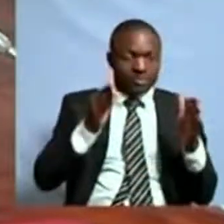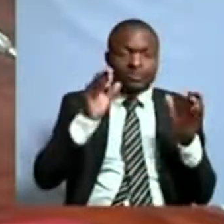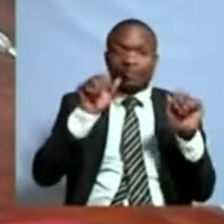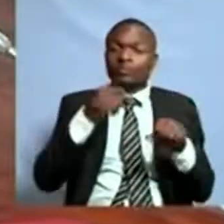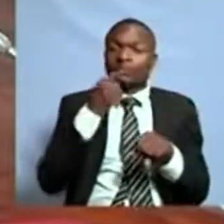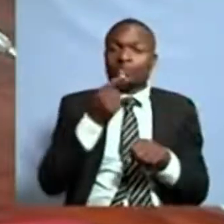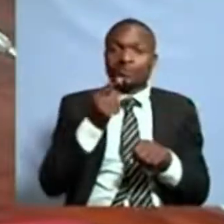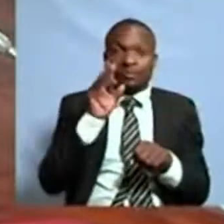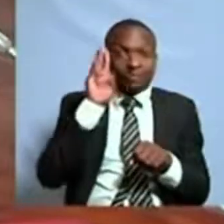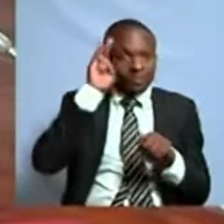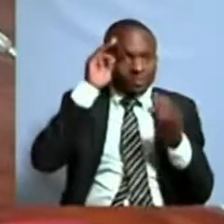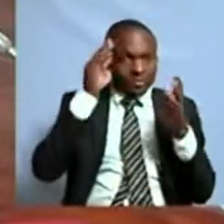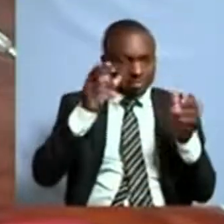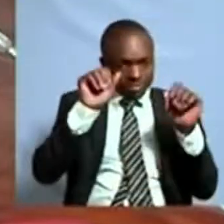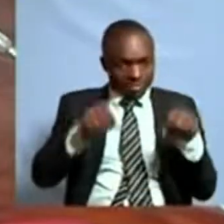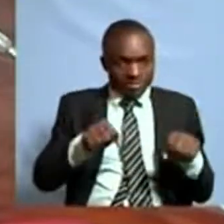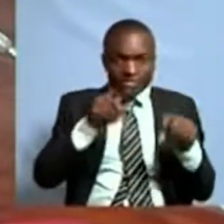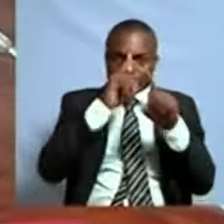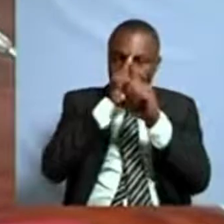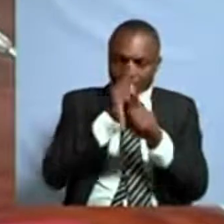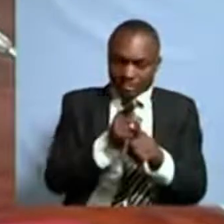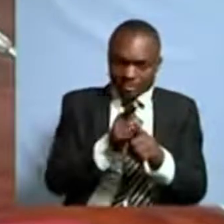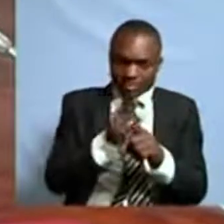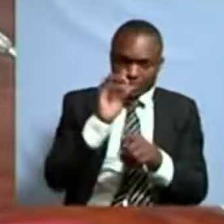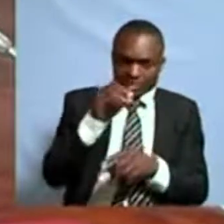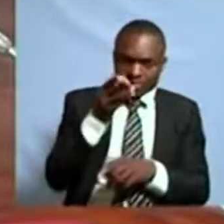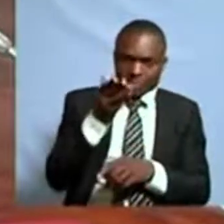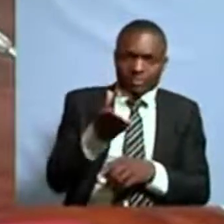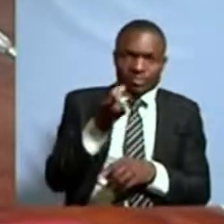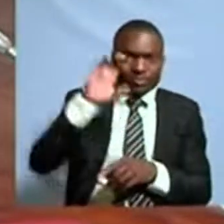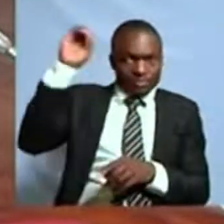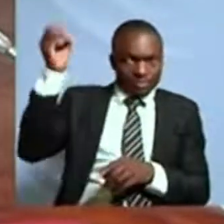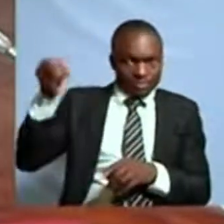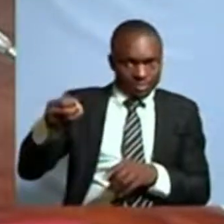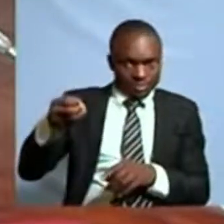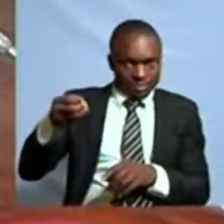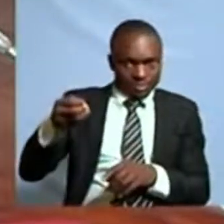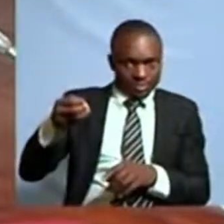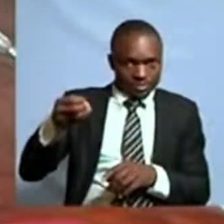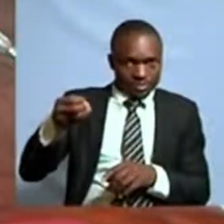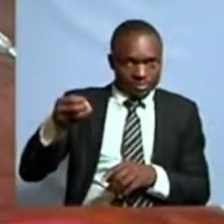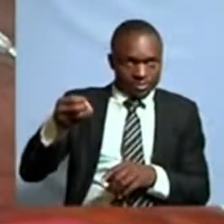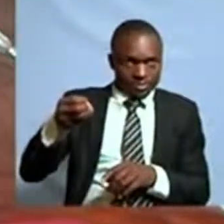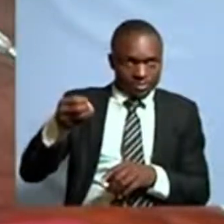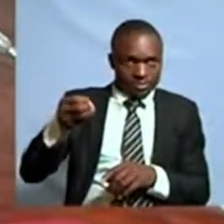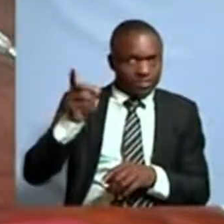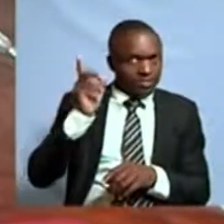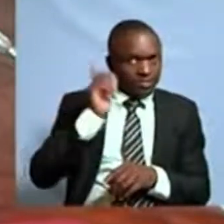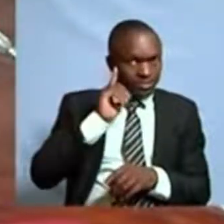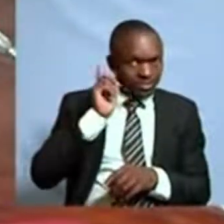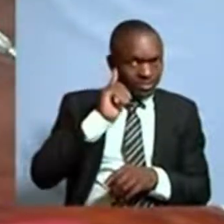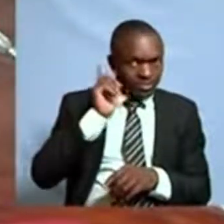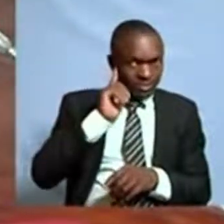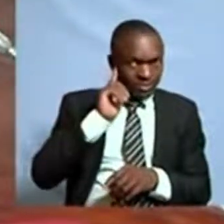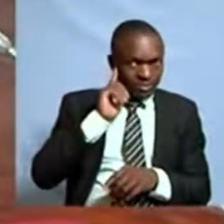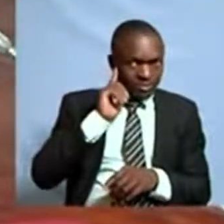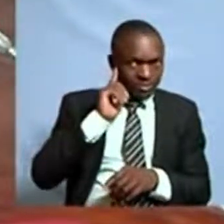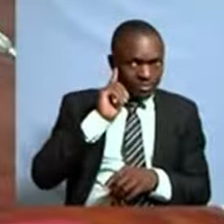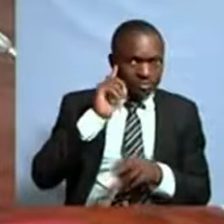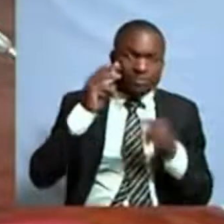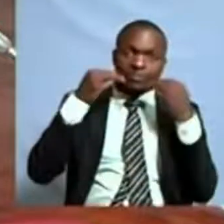and the minister may decide to put a certain percentage, we've actually heard in the media